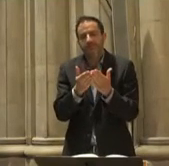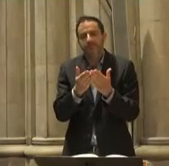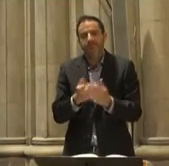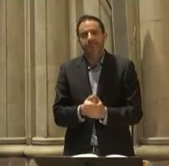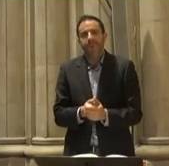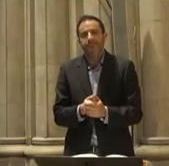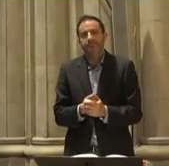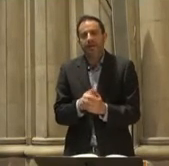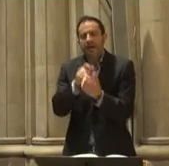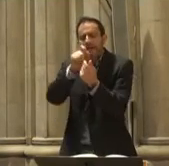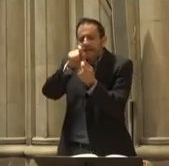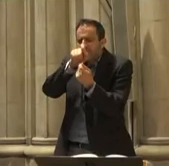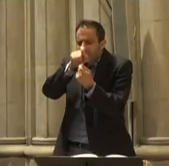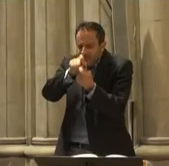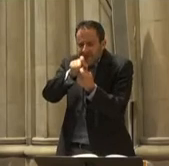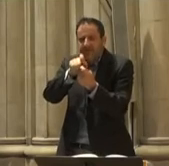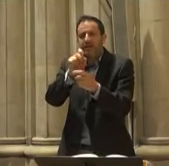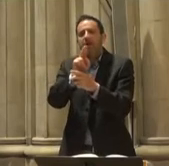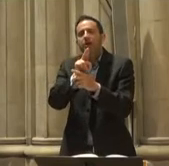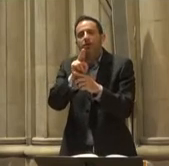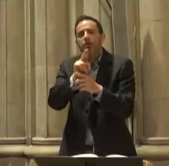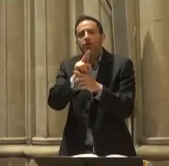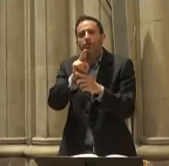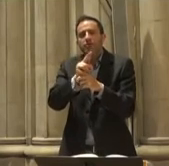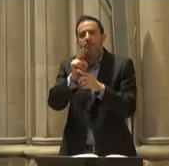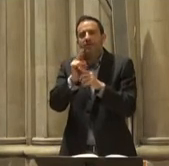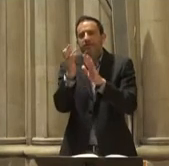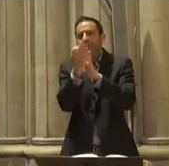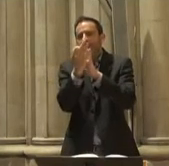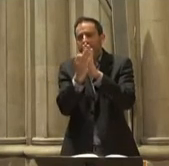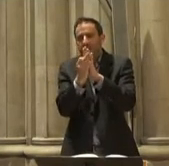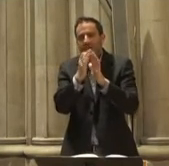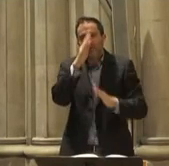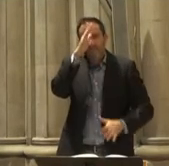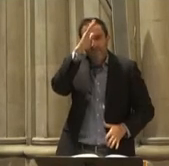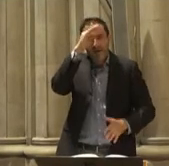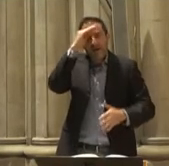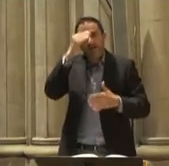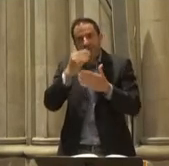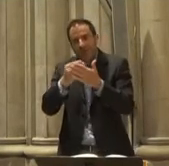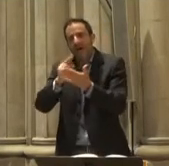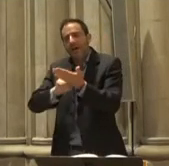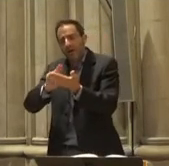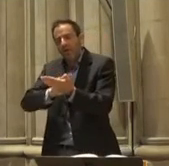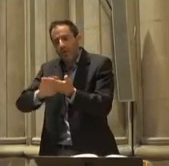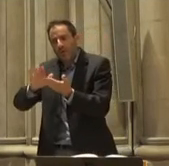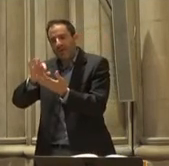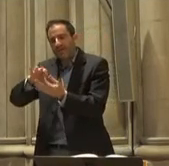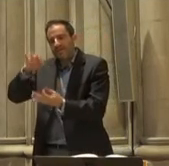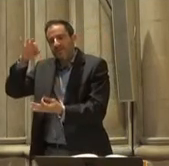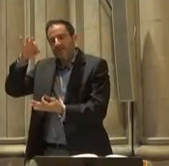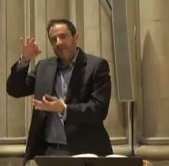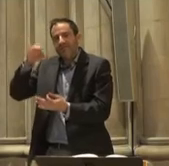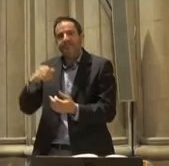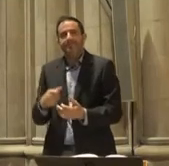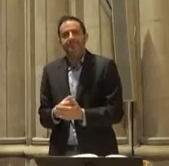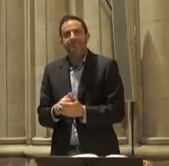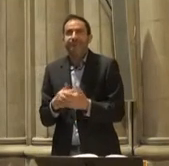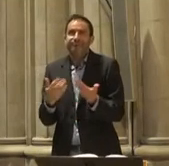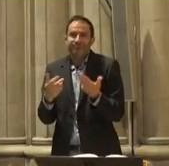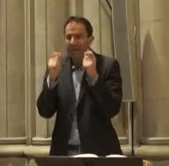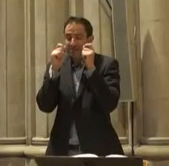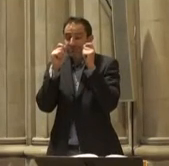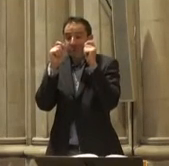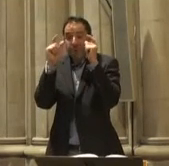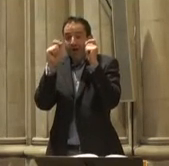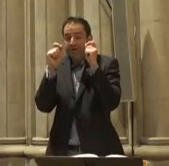Even the explicit use of the Trinitarian formula, Father, Son, and Holy Spirit, is